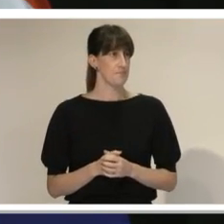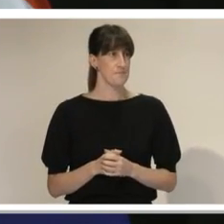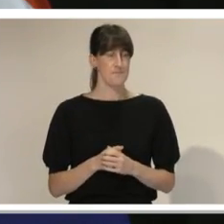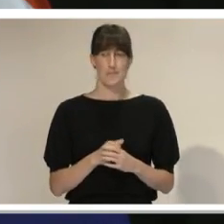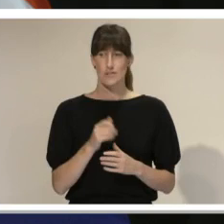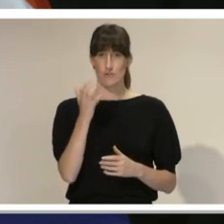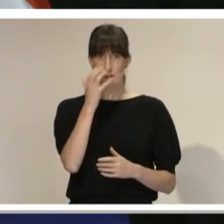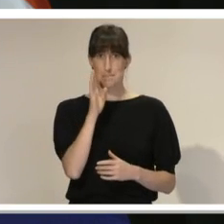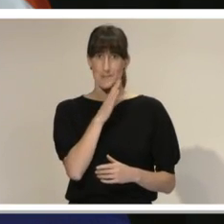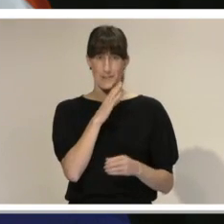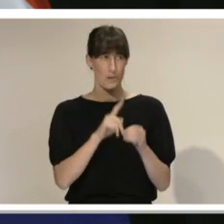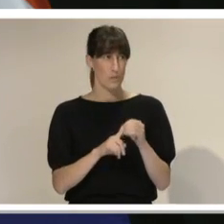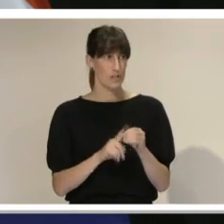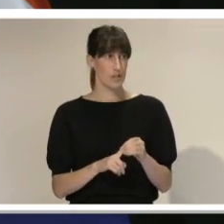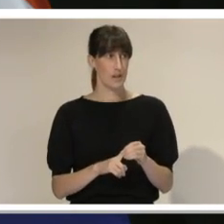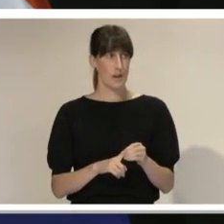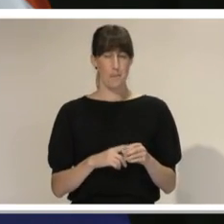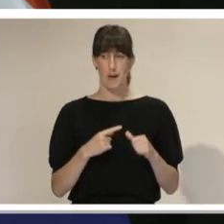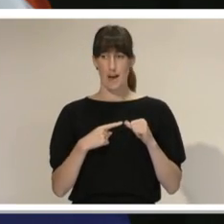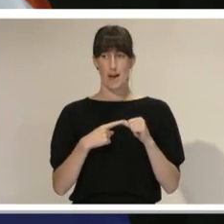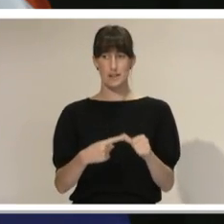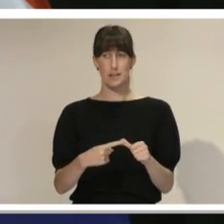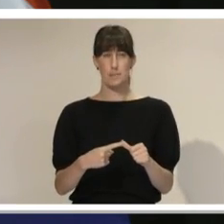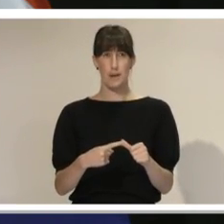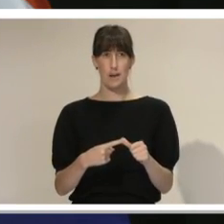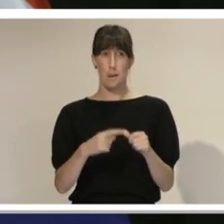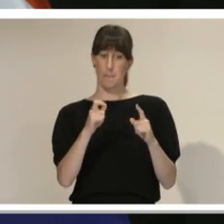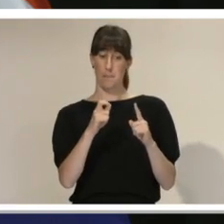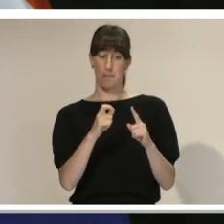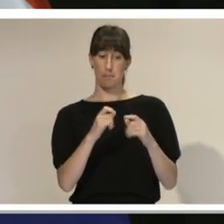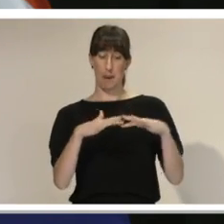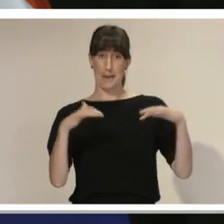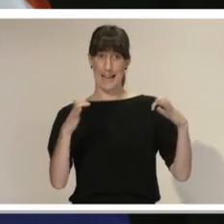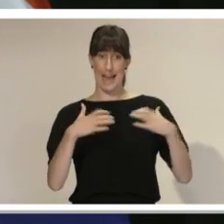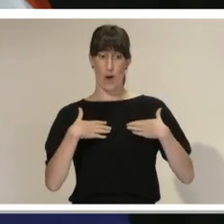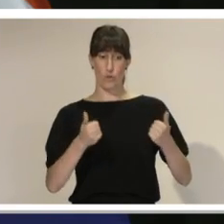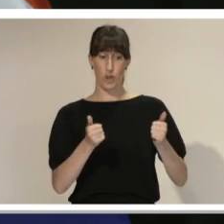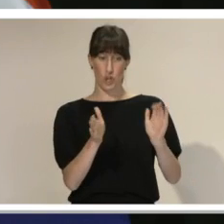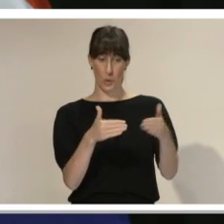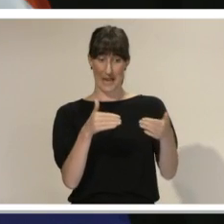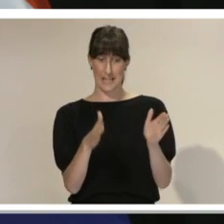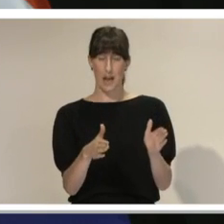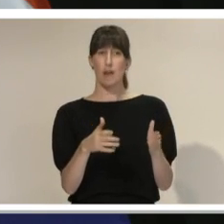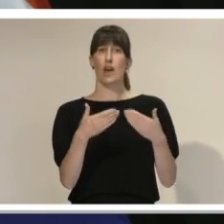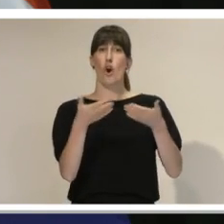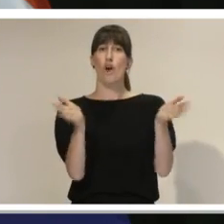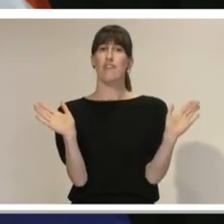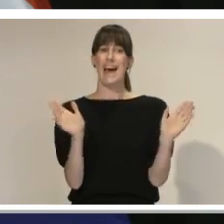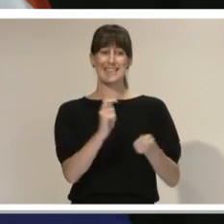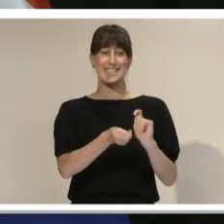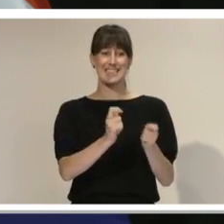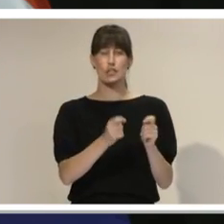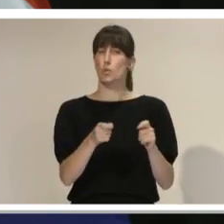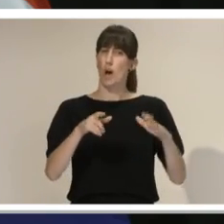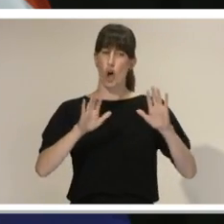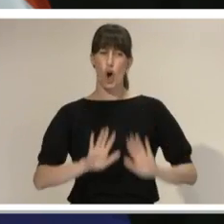was really pleased to see the Public Health Unit yesterday has offered testing to all those people at that holiday park.